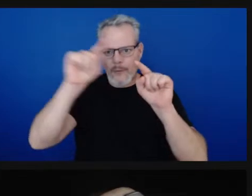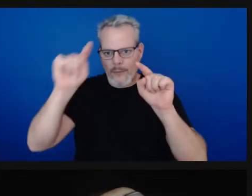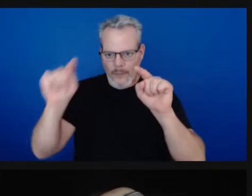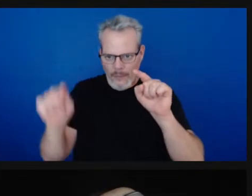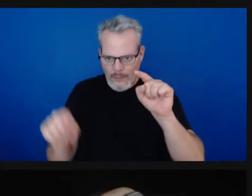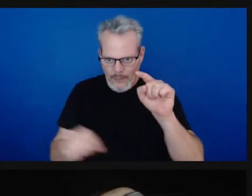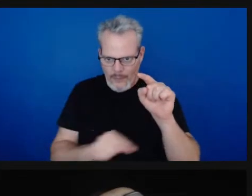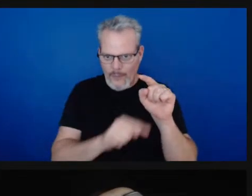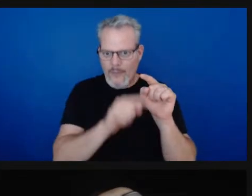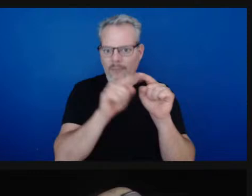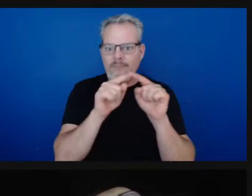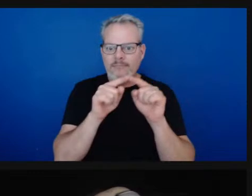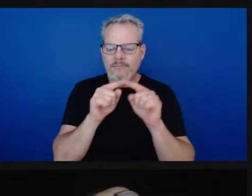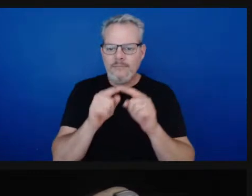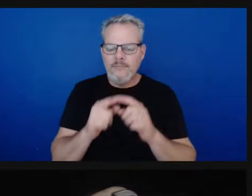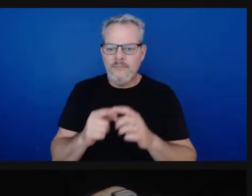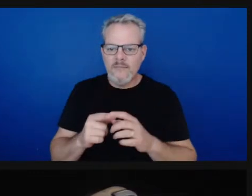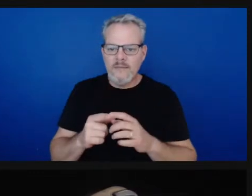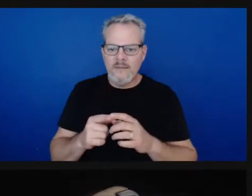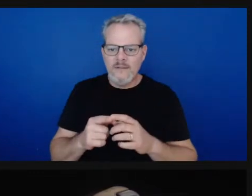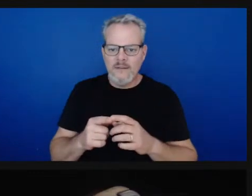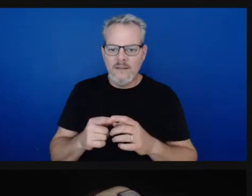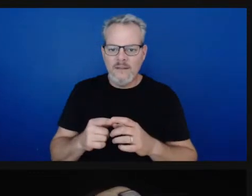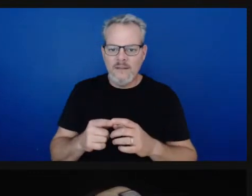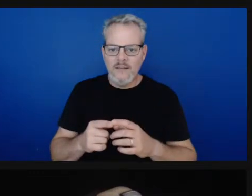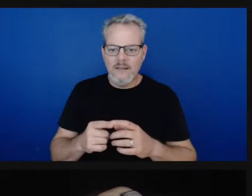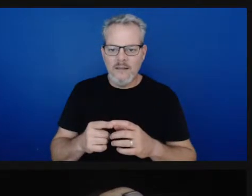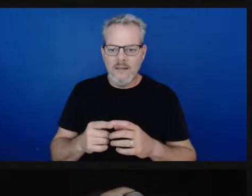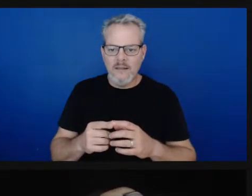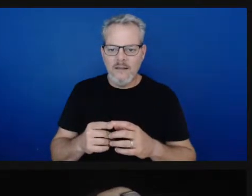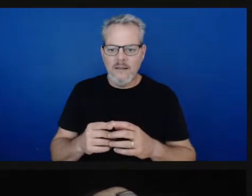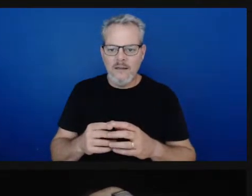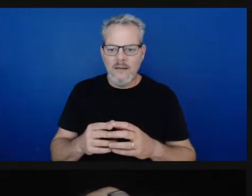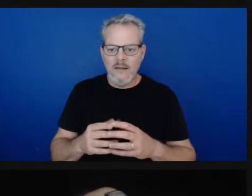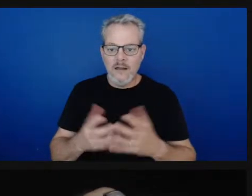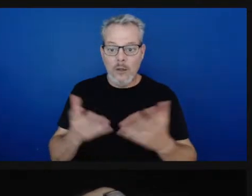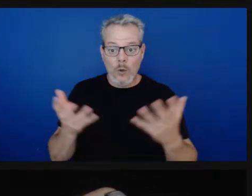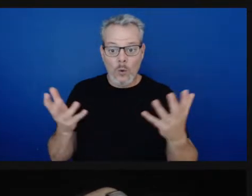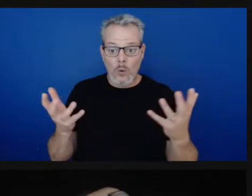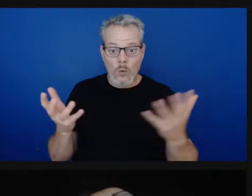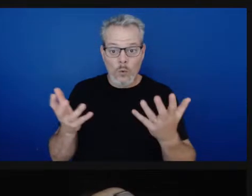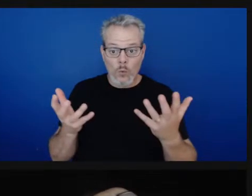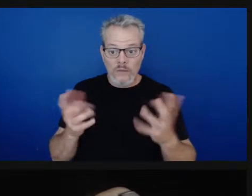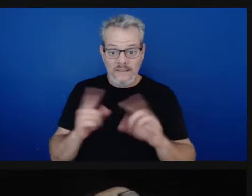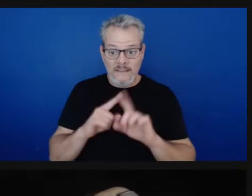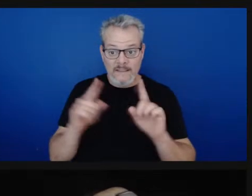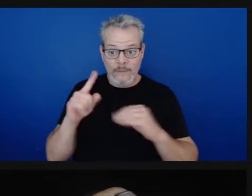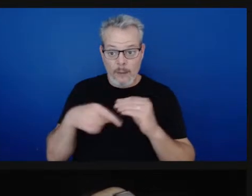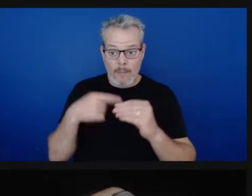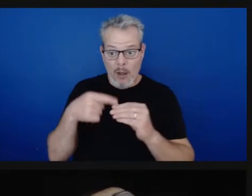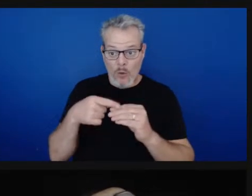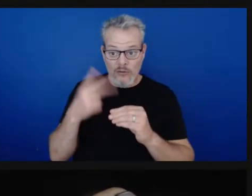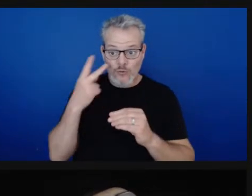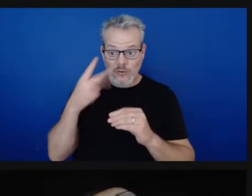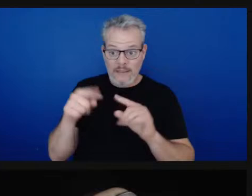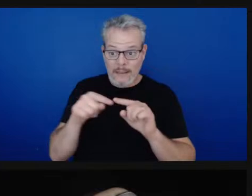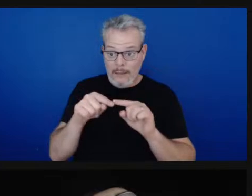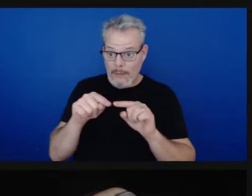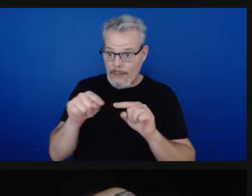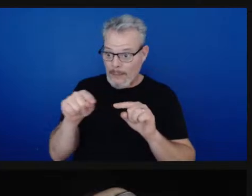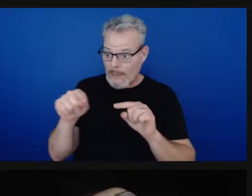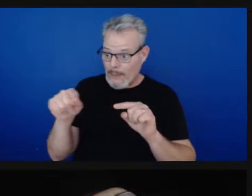Okay, all right. Now what's noteworthy about this is where these arrows are pointing, that layer right